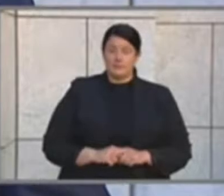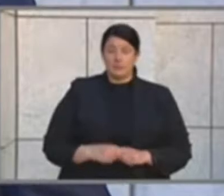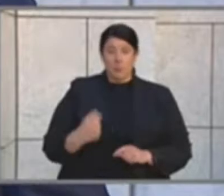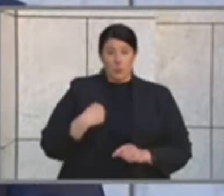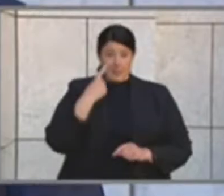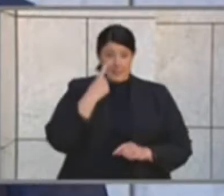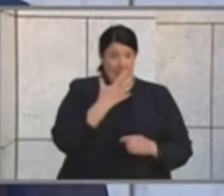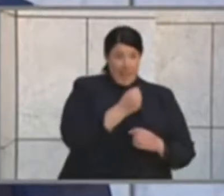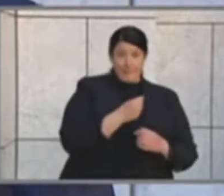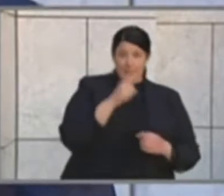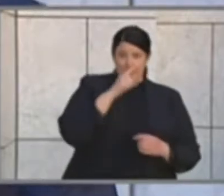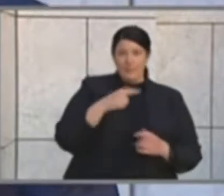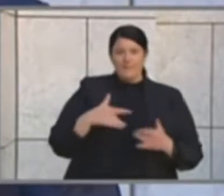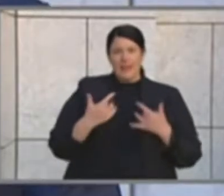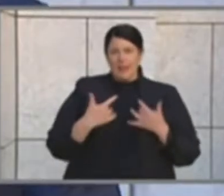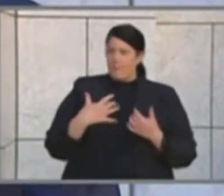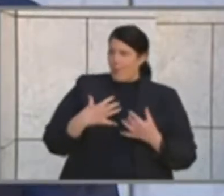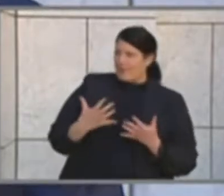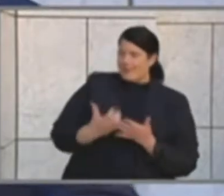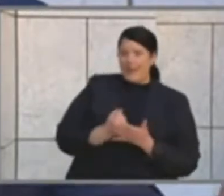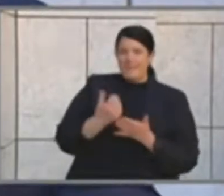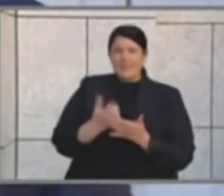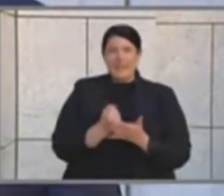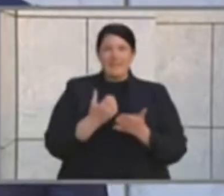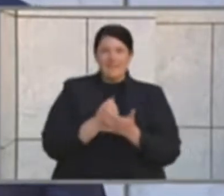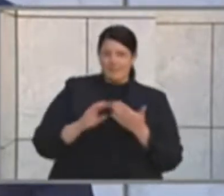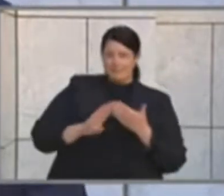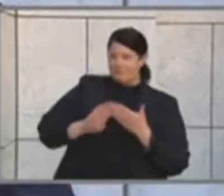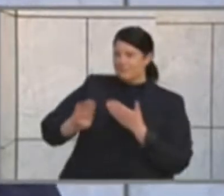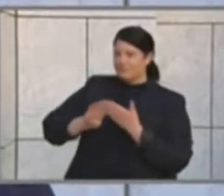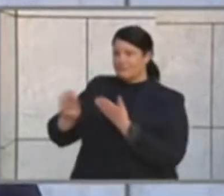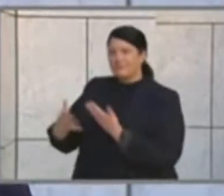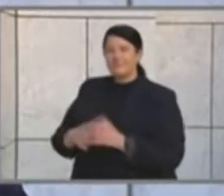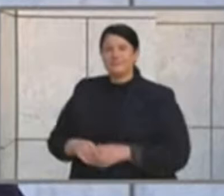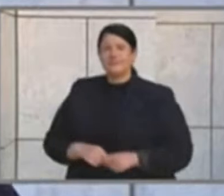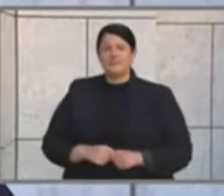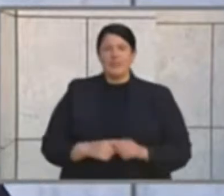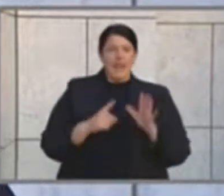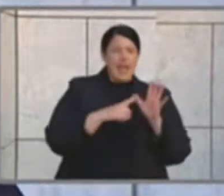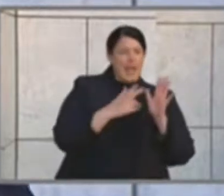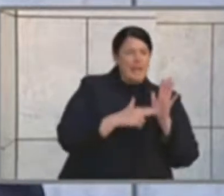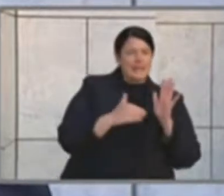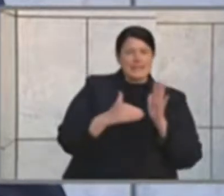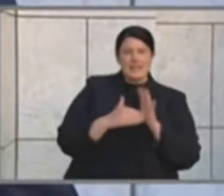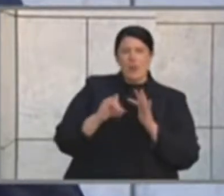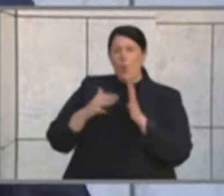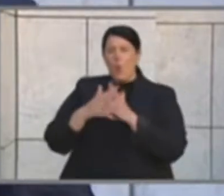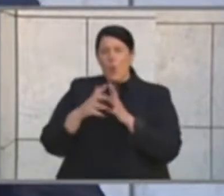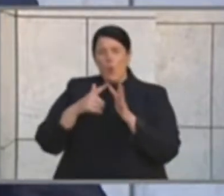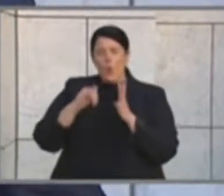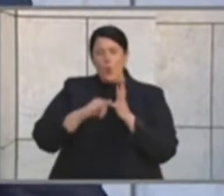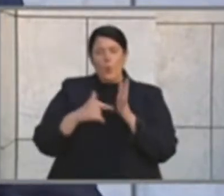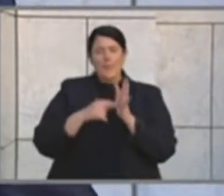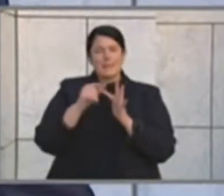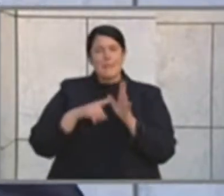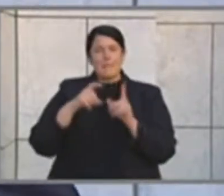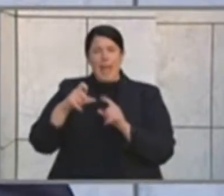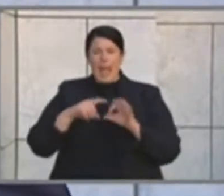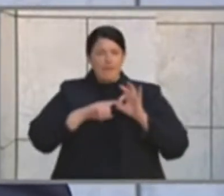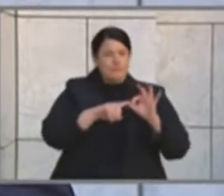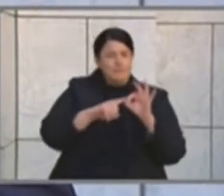seeing occurring. The surveys, whether it's from Westpac or from ANZ or others, which shows that